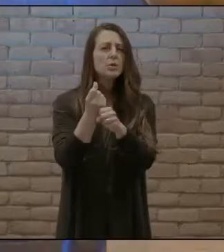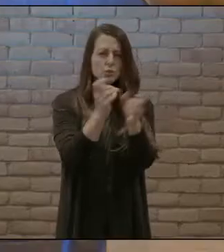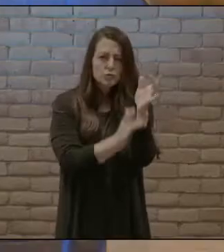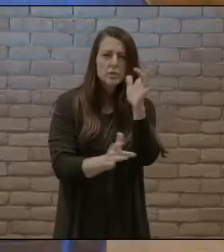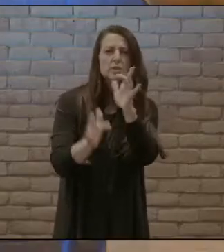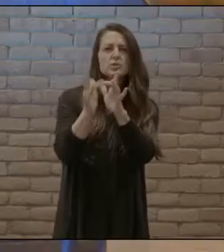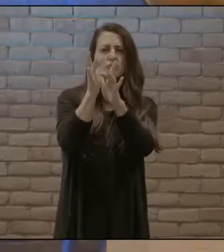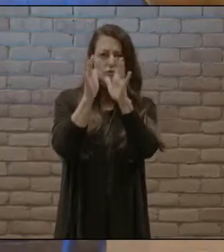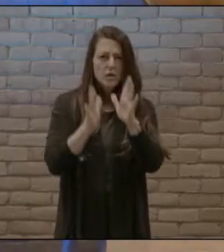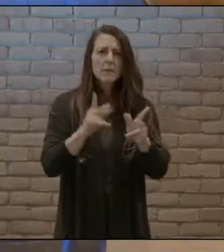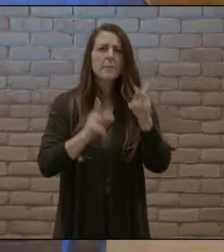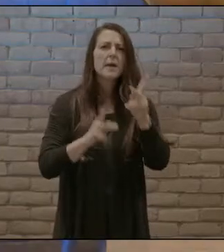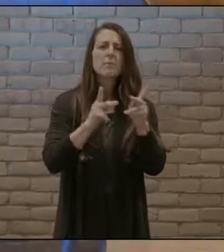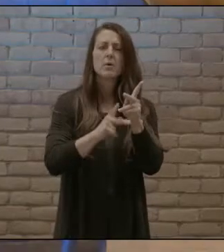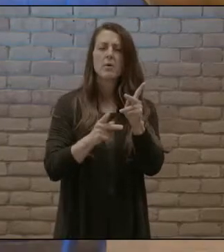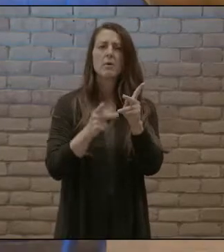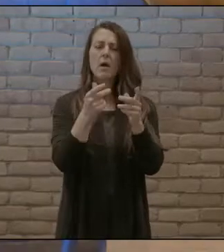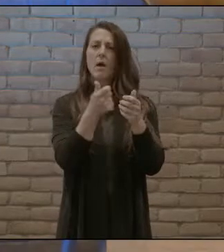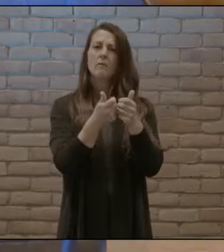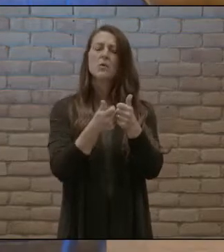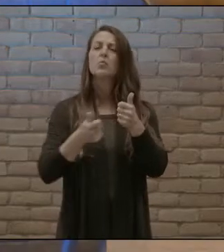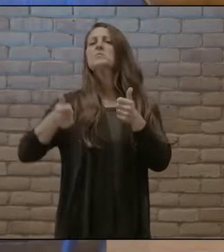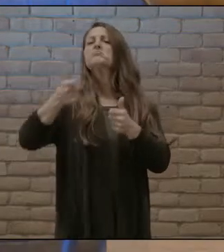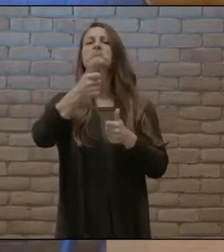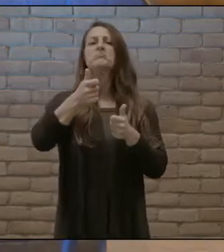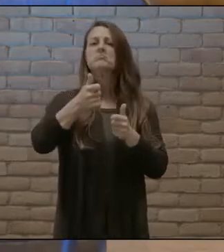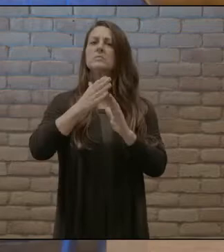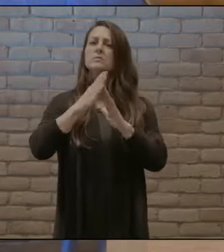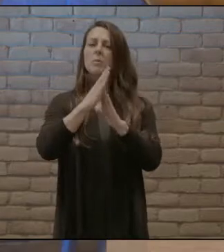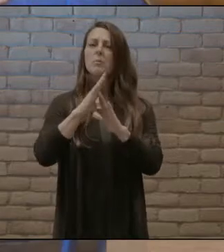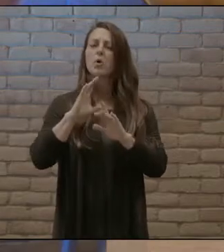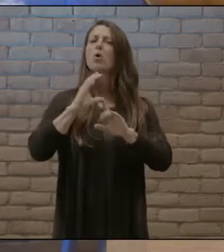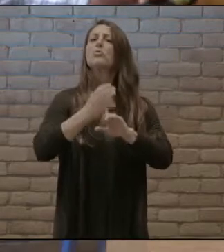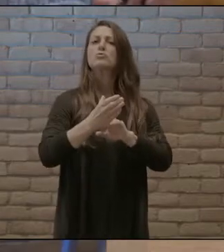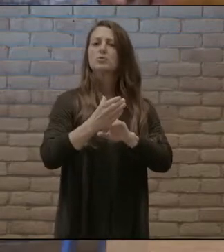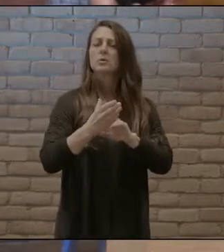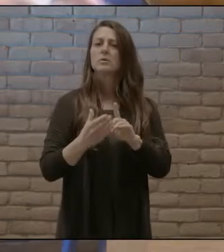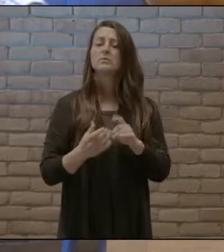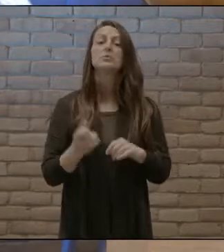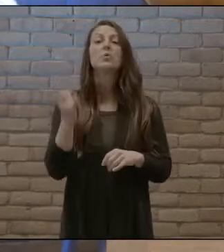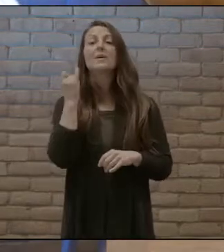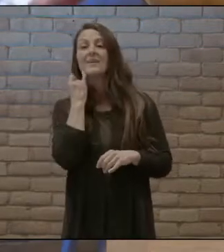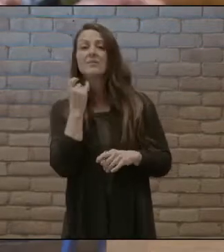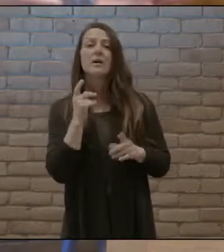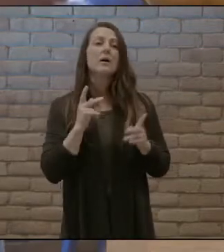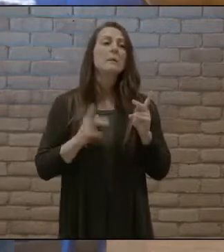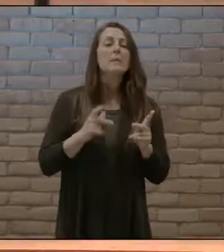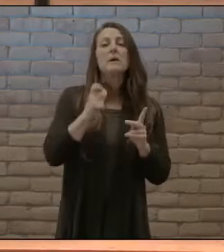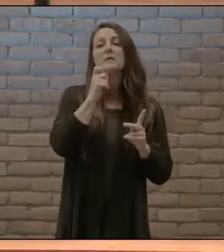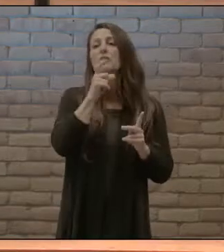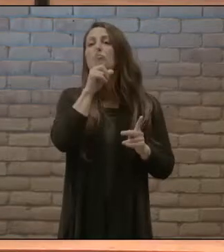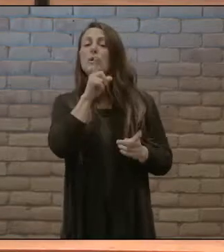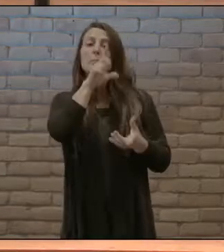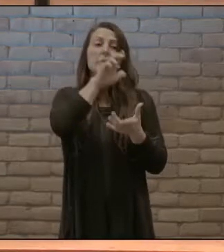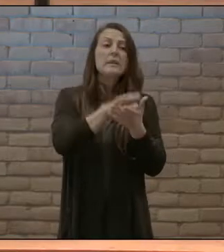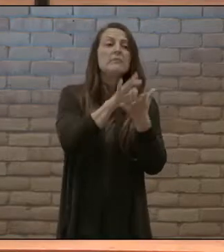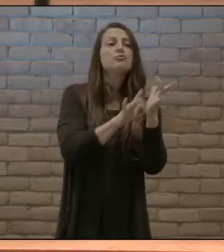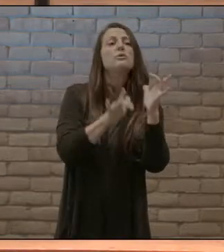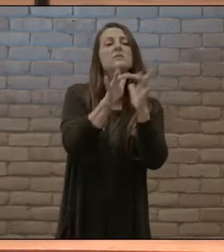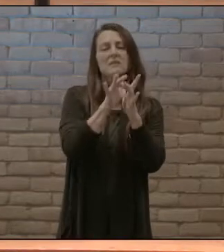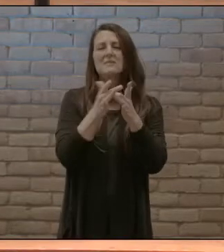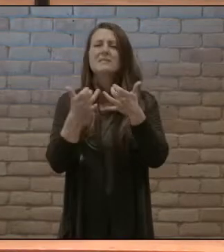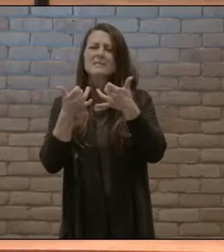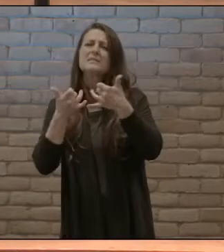the high ground in culture. And so it meant that if people weren't sold out on Jesus, they still kind of went